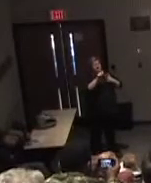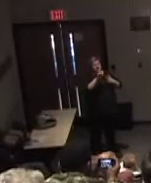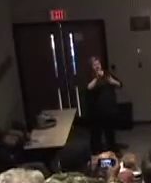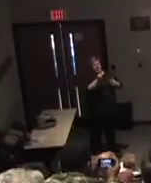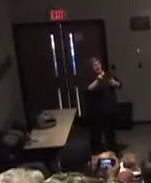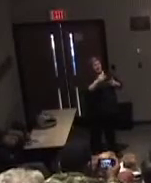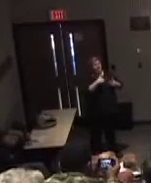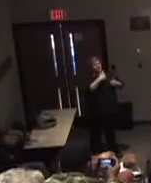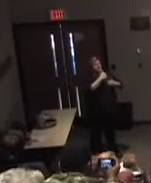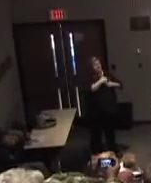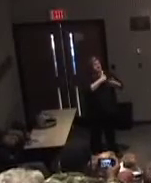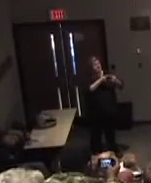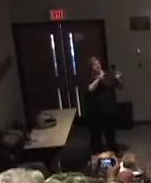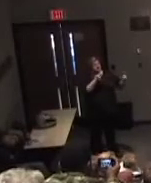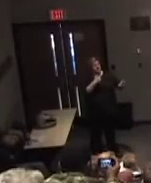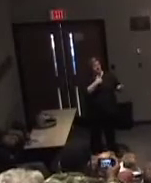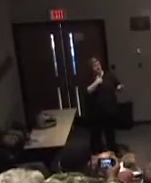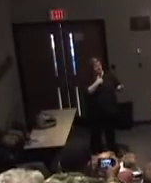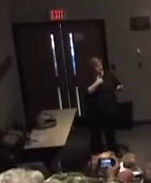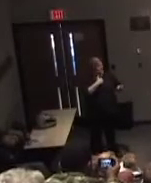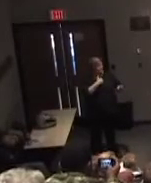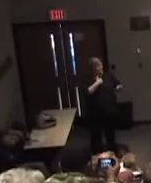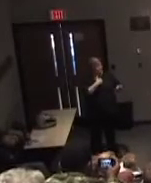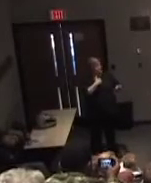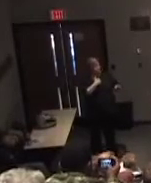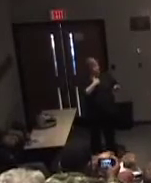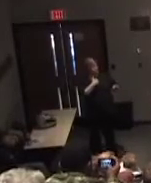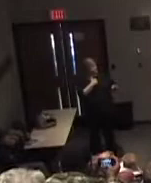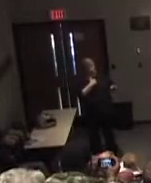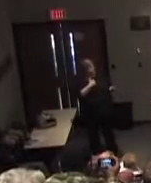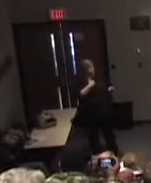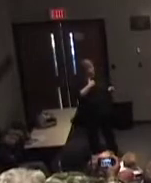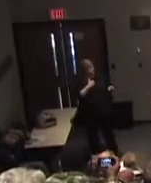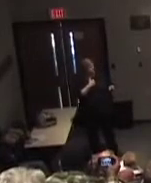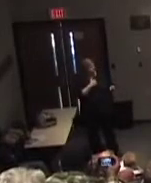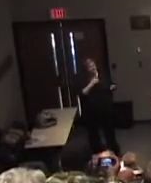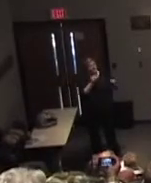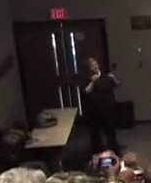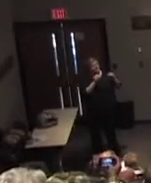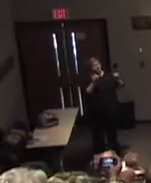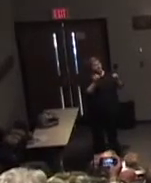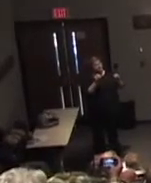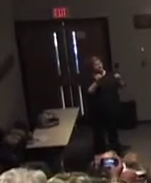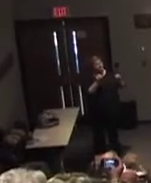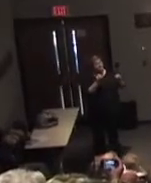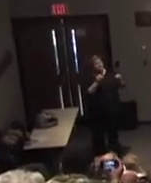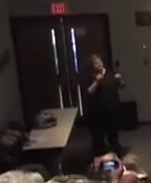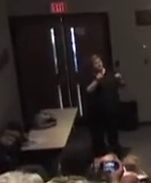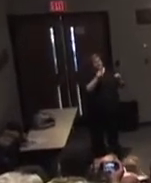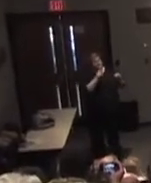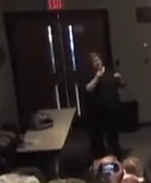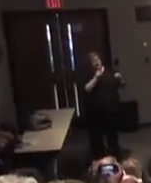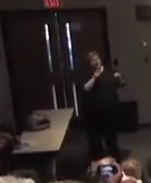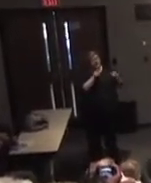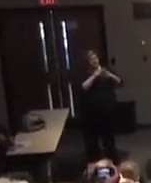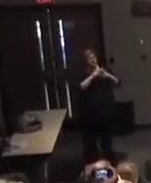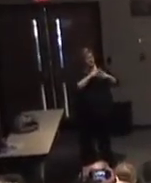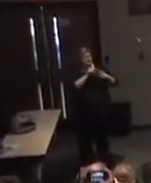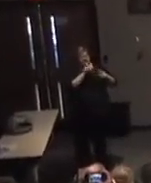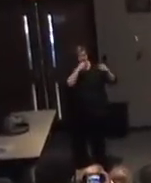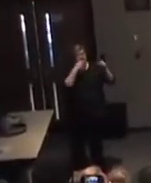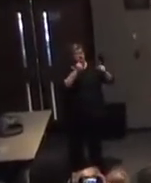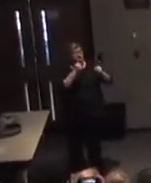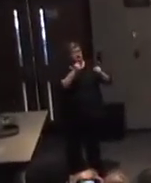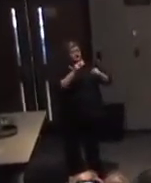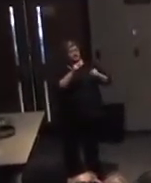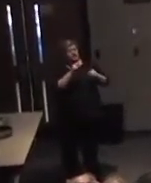military enemies. Nobody is contemplating that I know of America not being the strongest nation in the world. As I